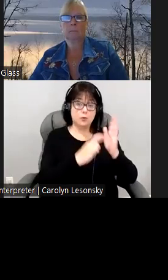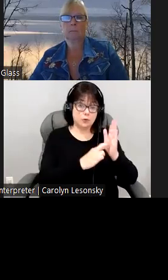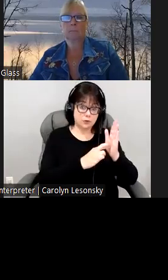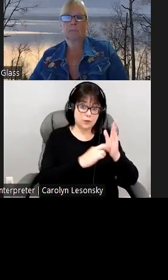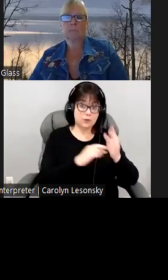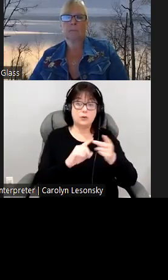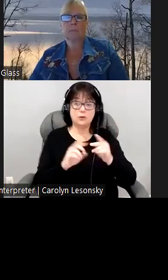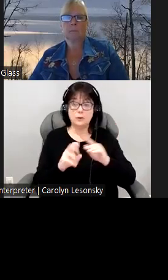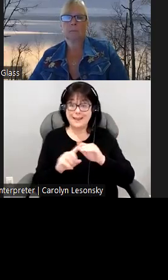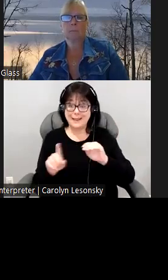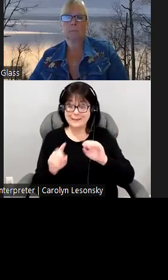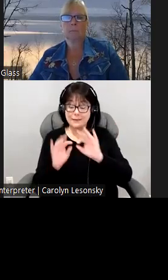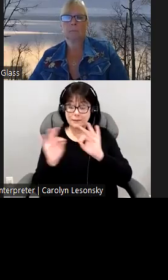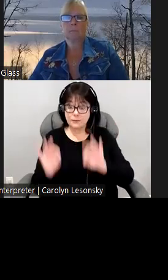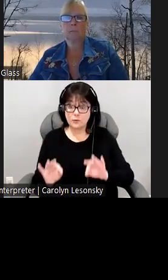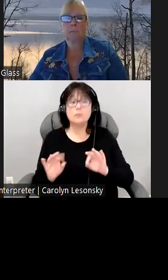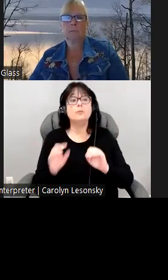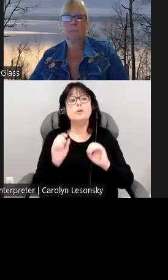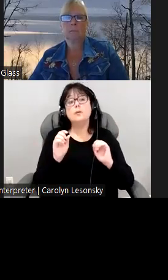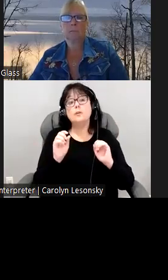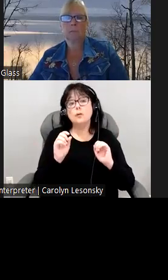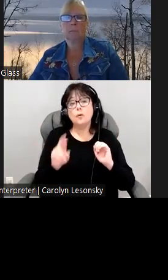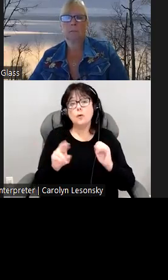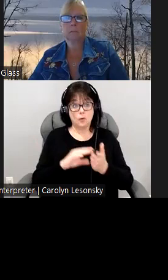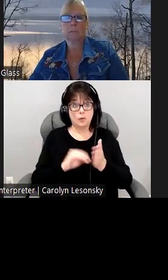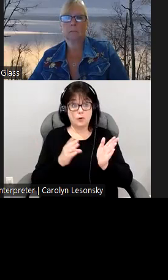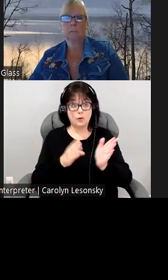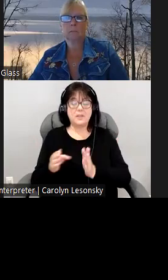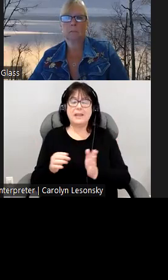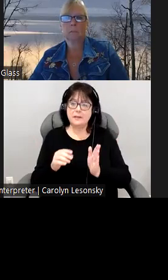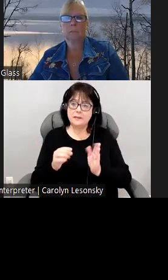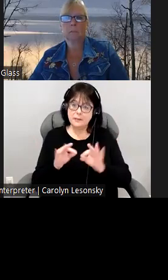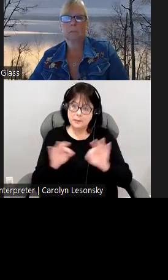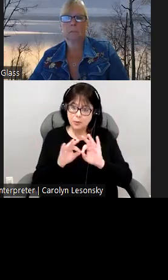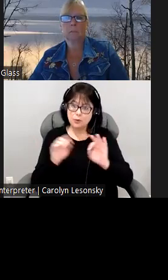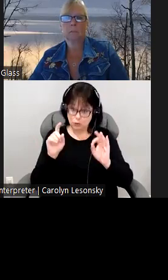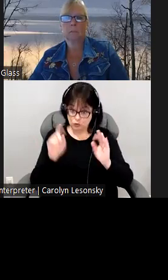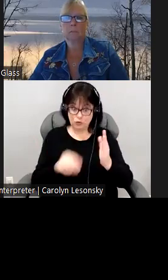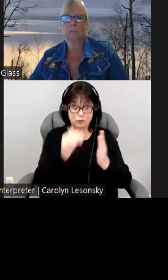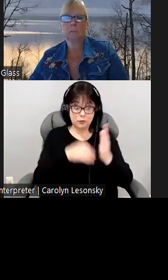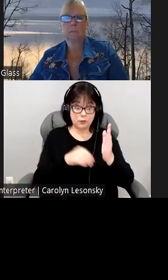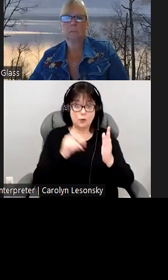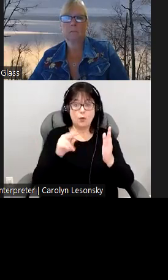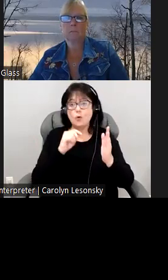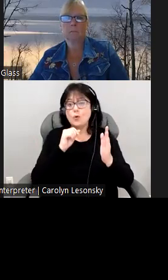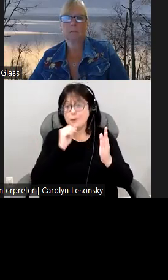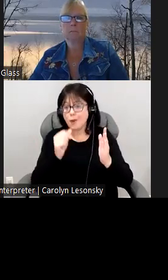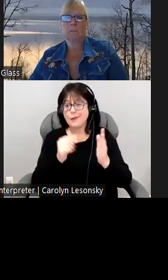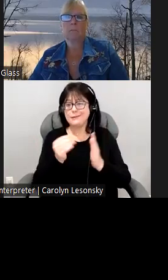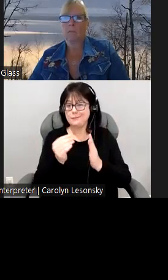plan that we should or should not complete to maximize the service coordination number 2